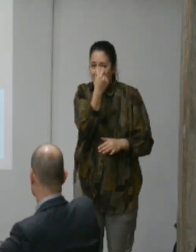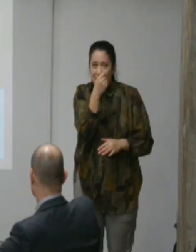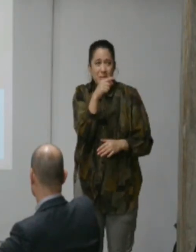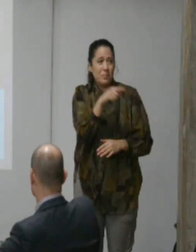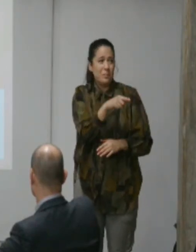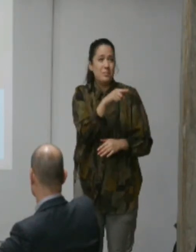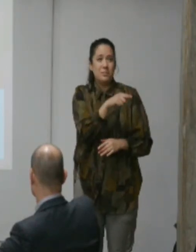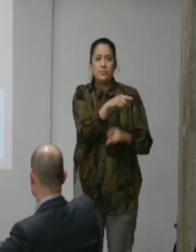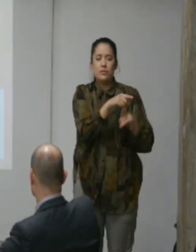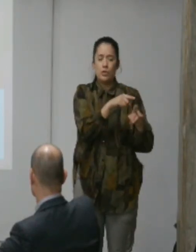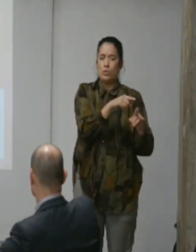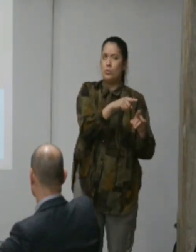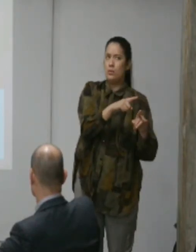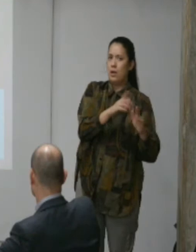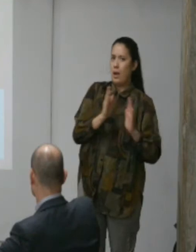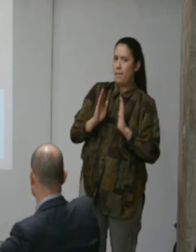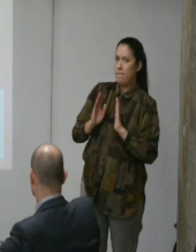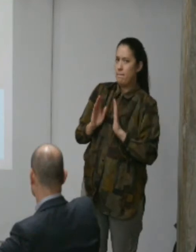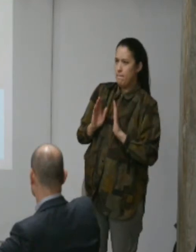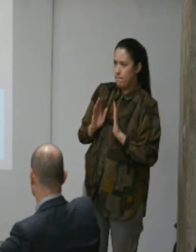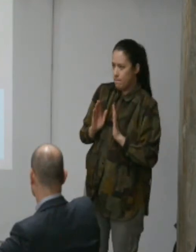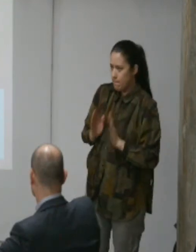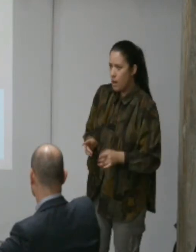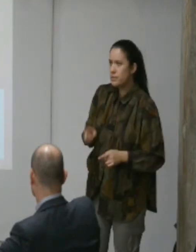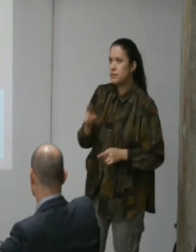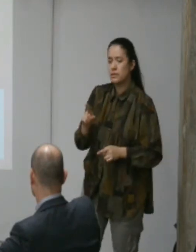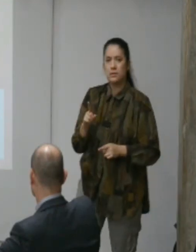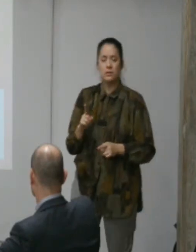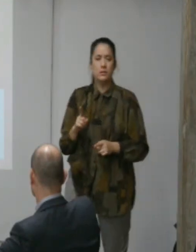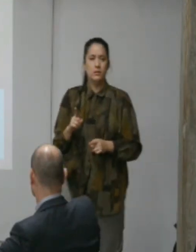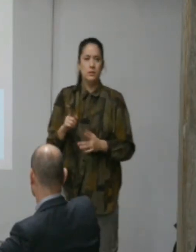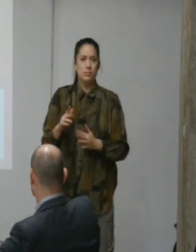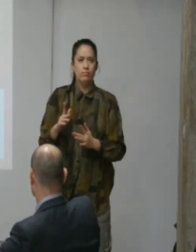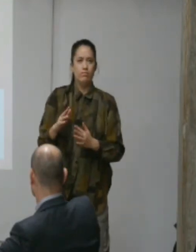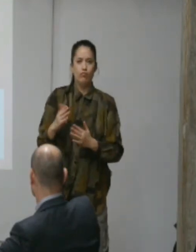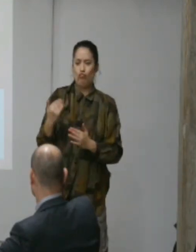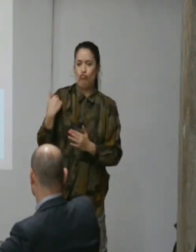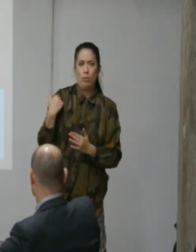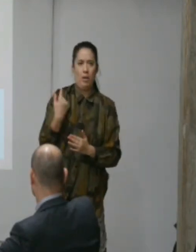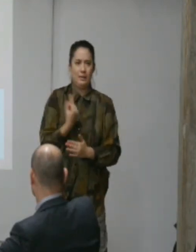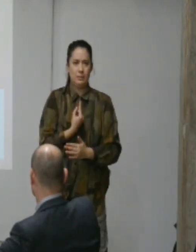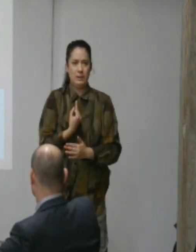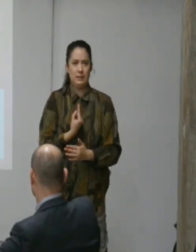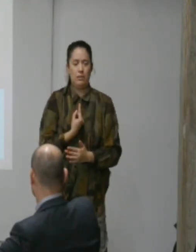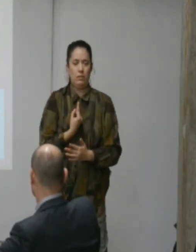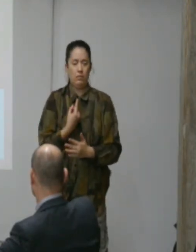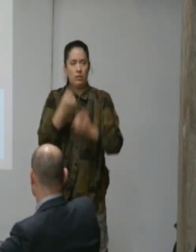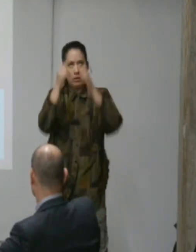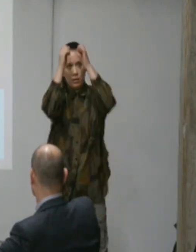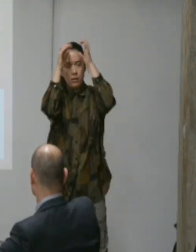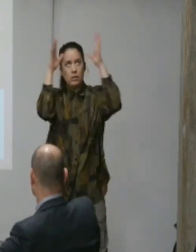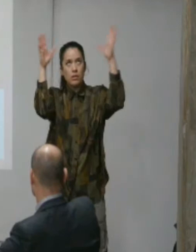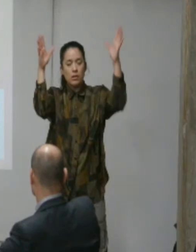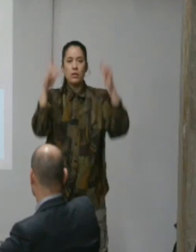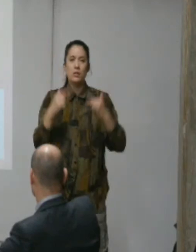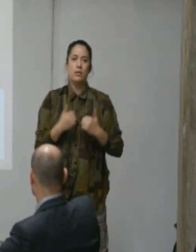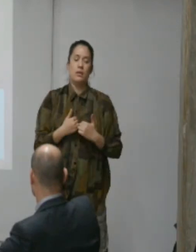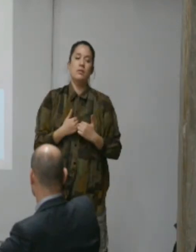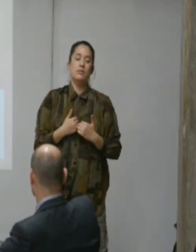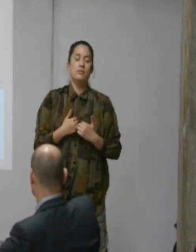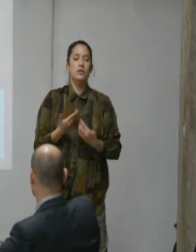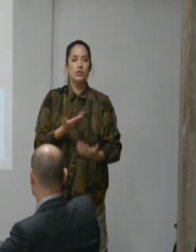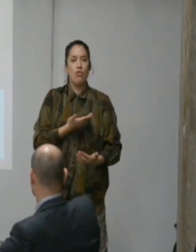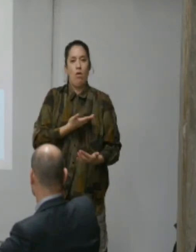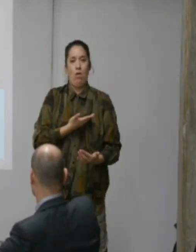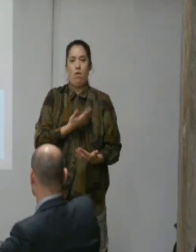that to myself, I must be reproducing that in some ways with other people. So I think that is also, yeah, just to go off what you said to